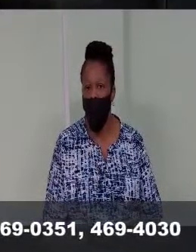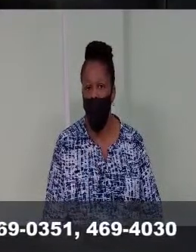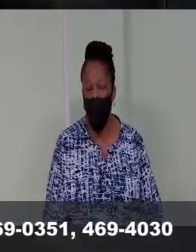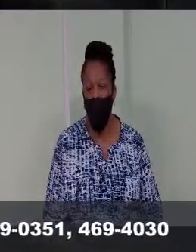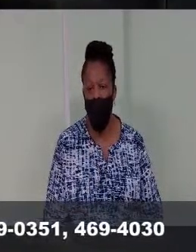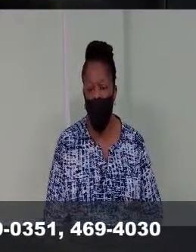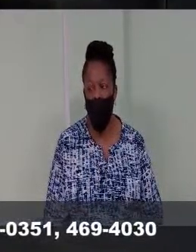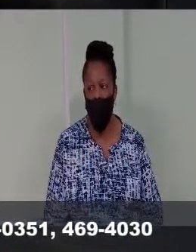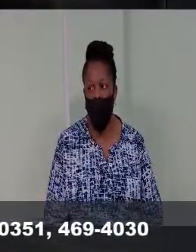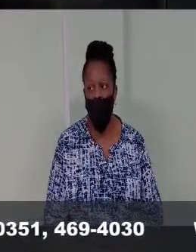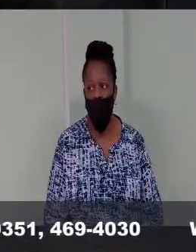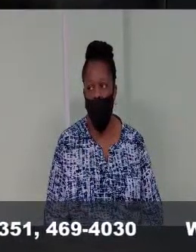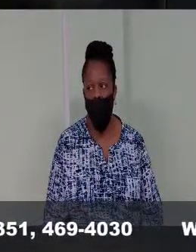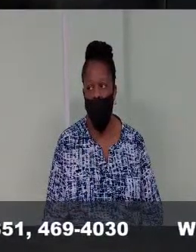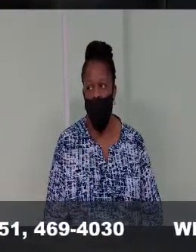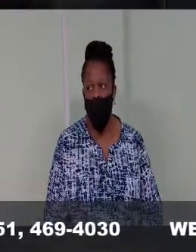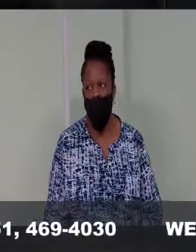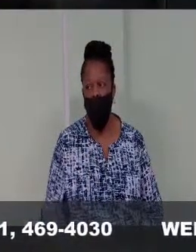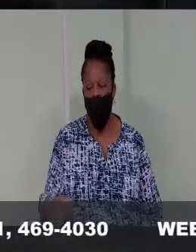The